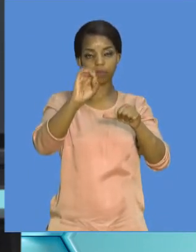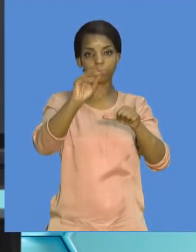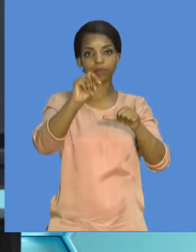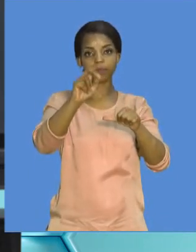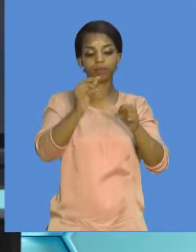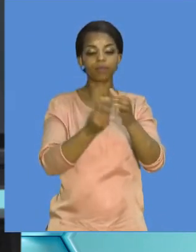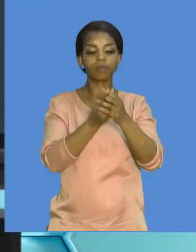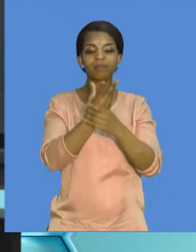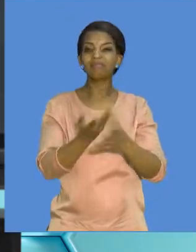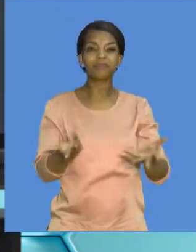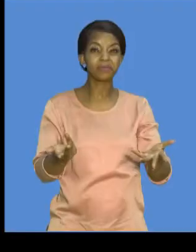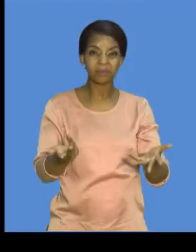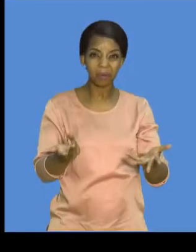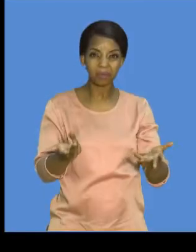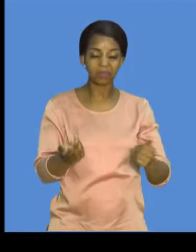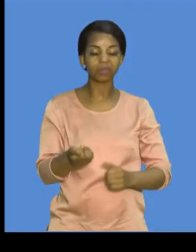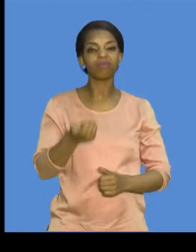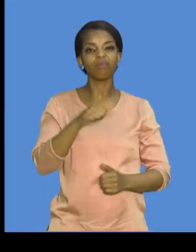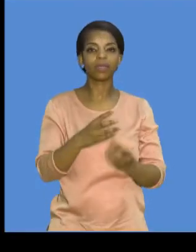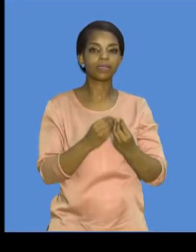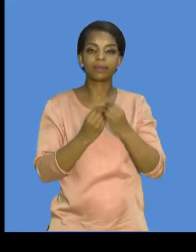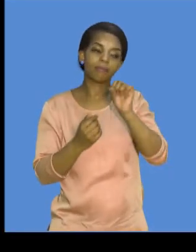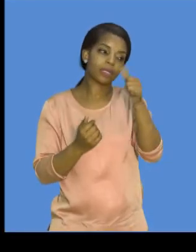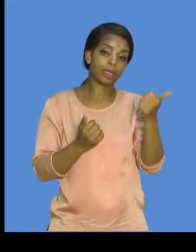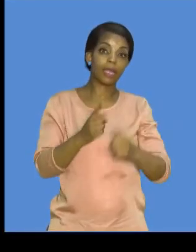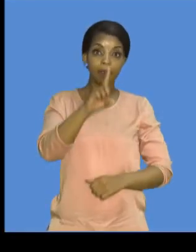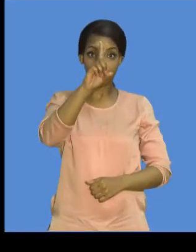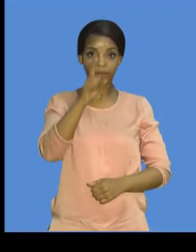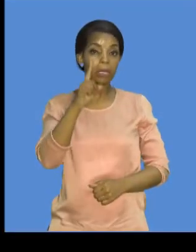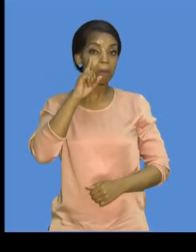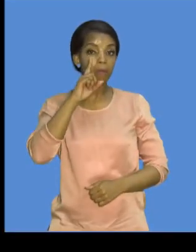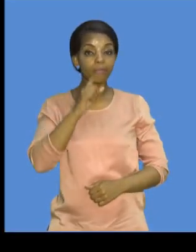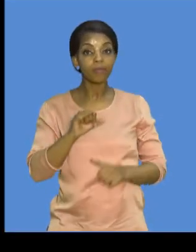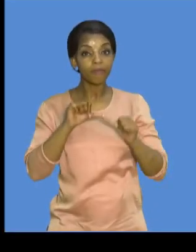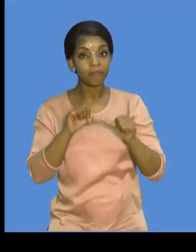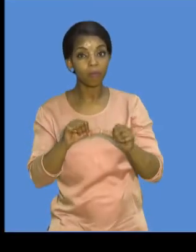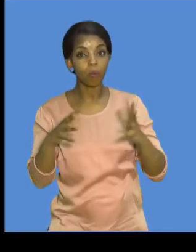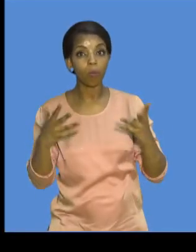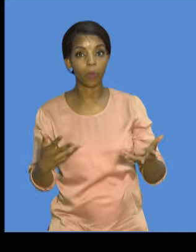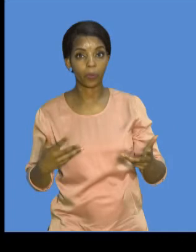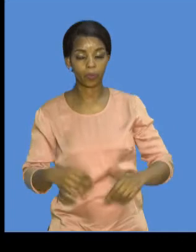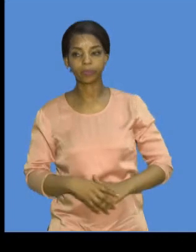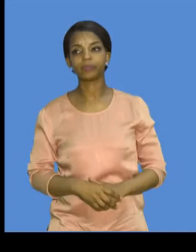is a constant or not constant. Now you can see that with week 3, it goes to